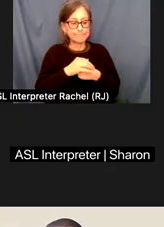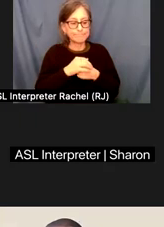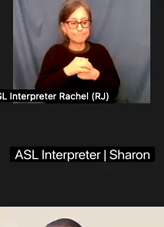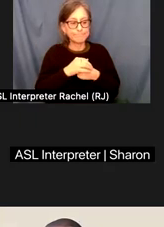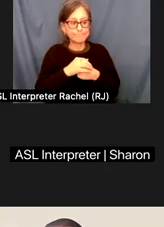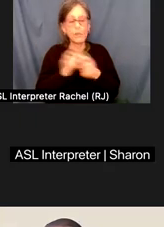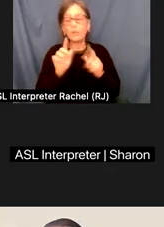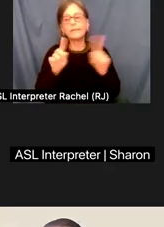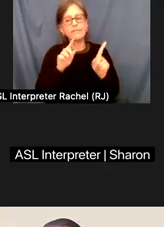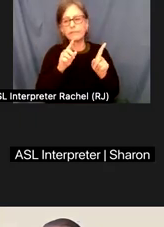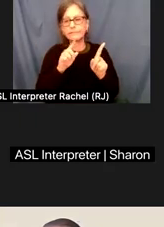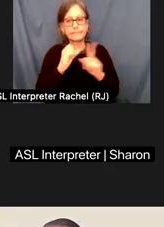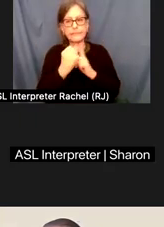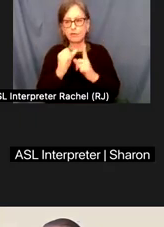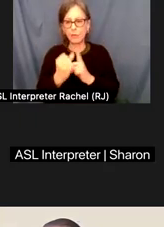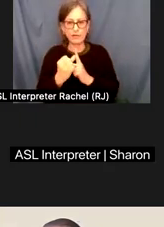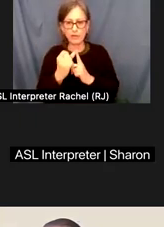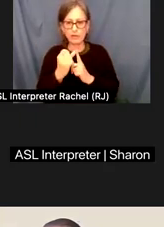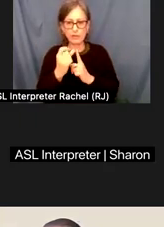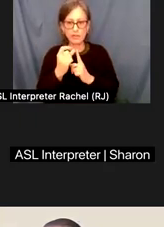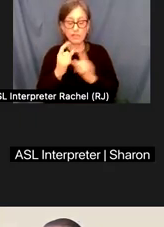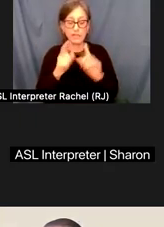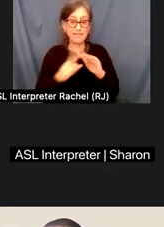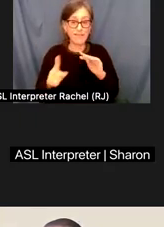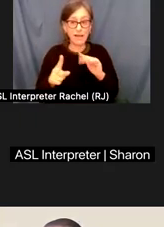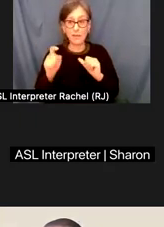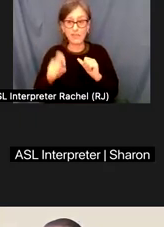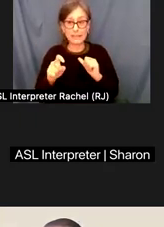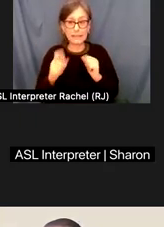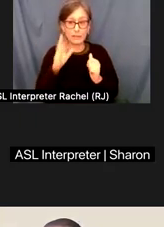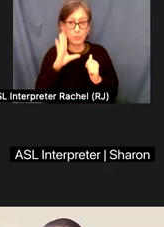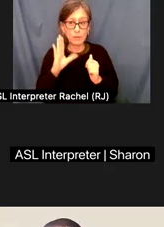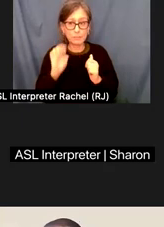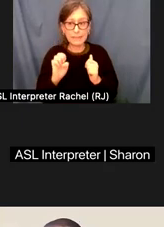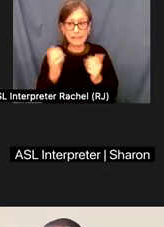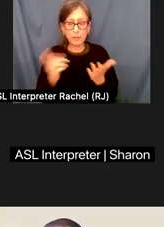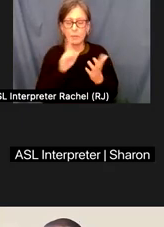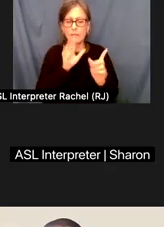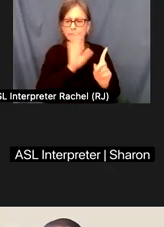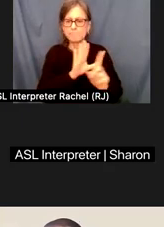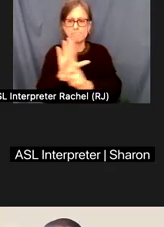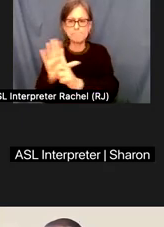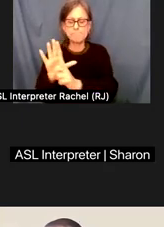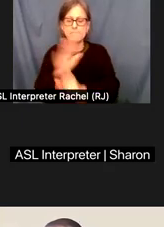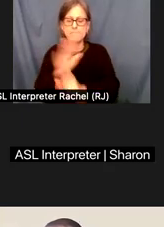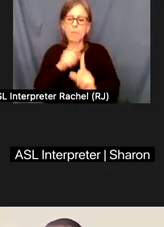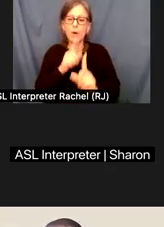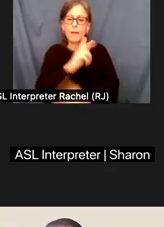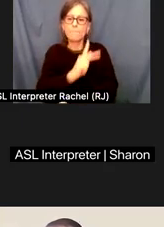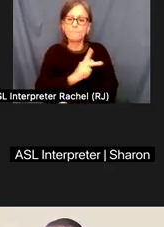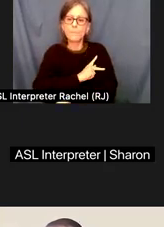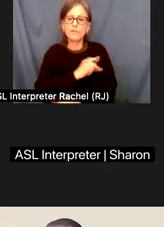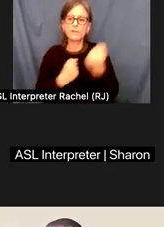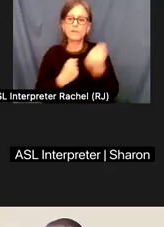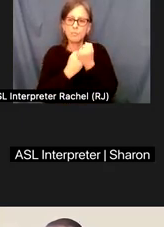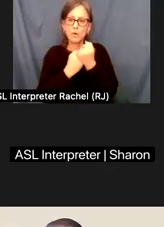many different situations about what their evacuation needs are going to be. And it really is about having a personal support team. Maybe